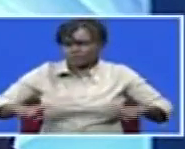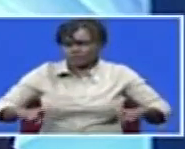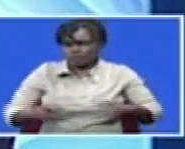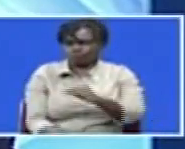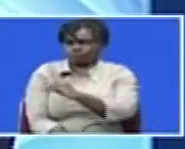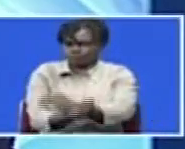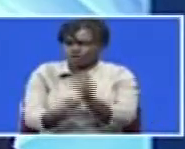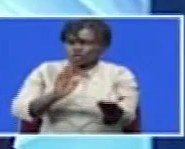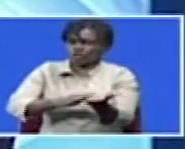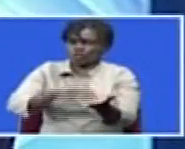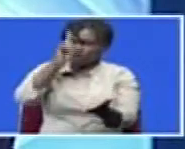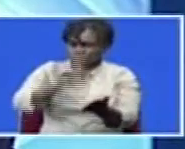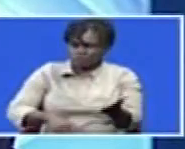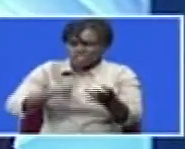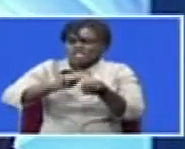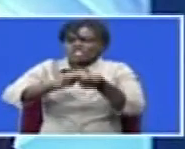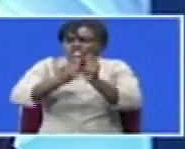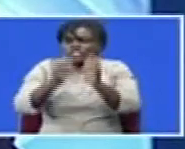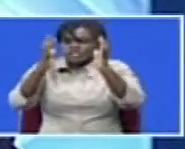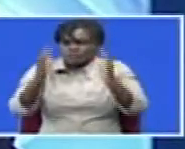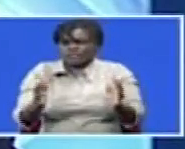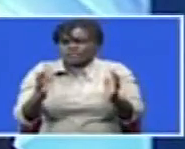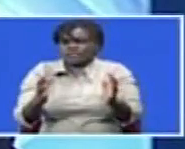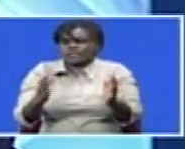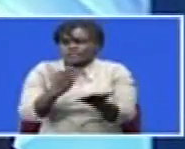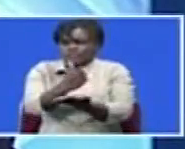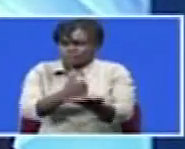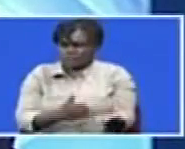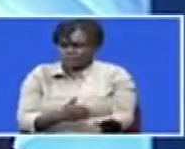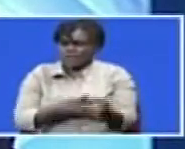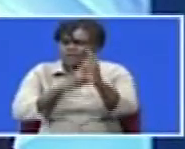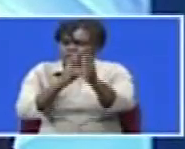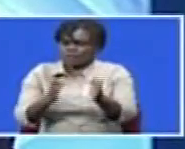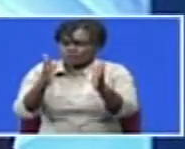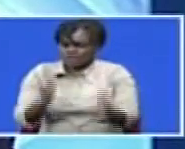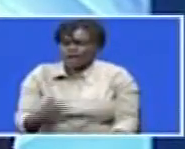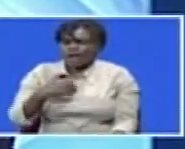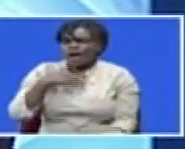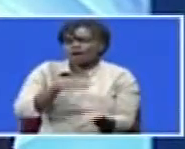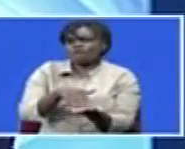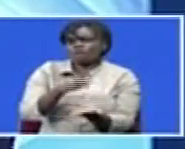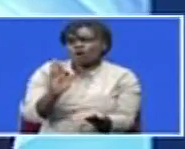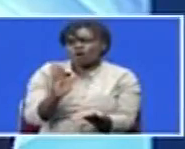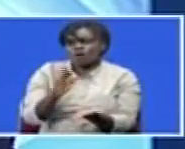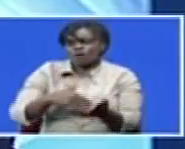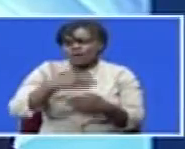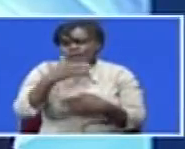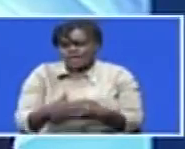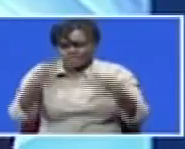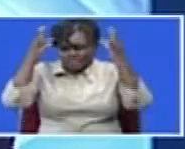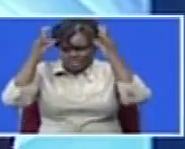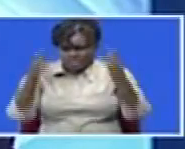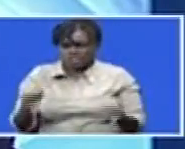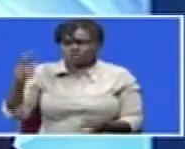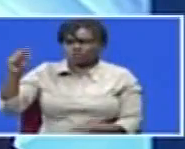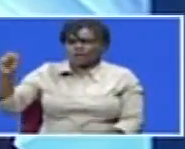ministry, has recommended far-reaching changes in key departments. Here's KTN News' Dennis Onsarigo with Waiguru's next move at the